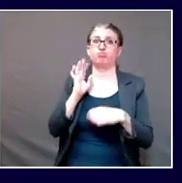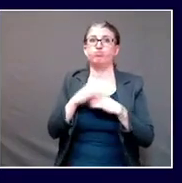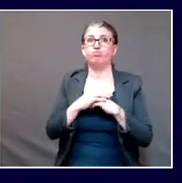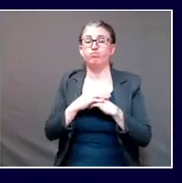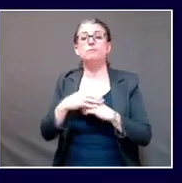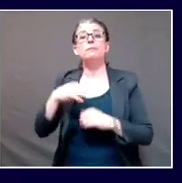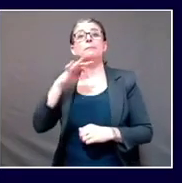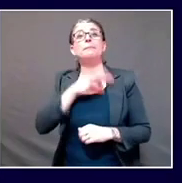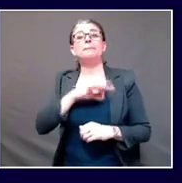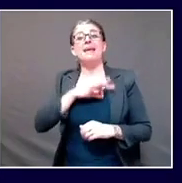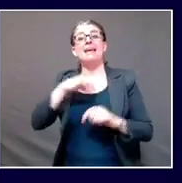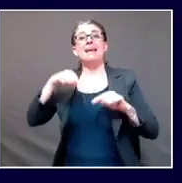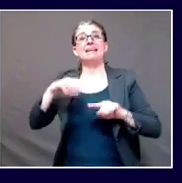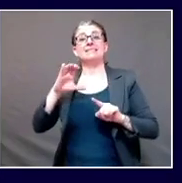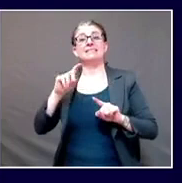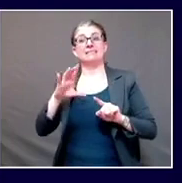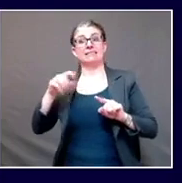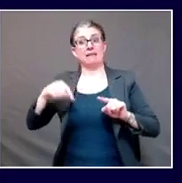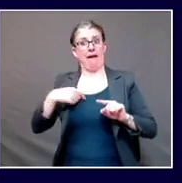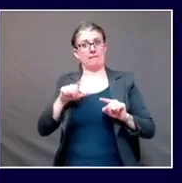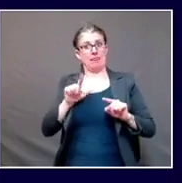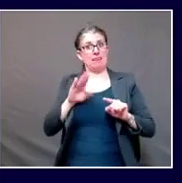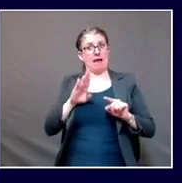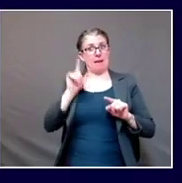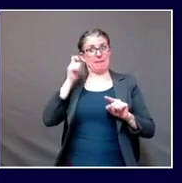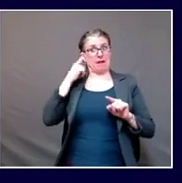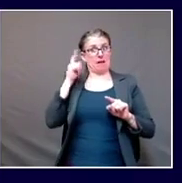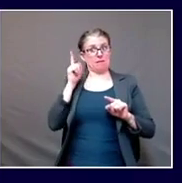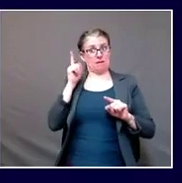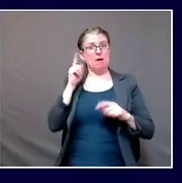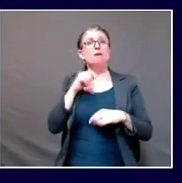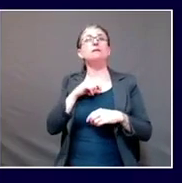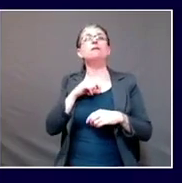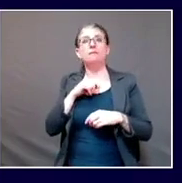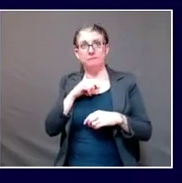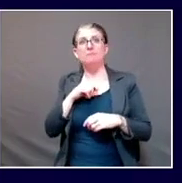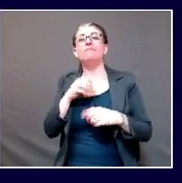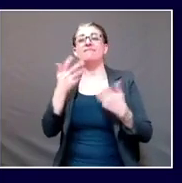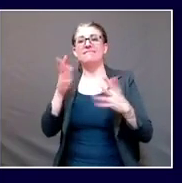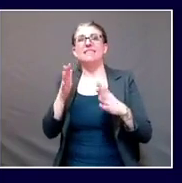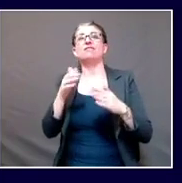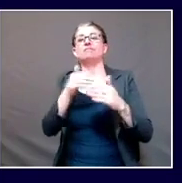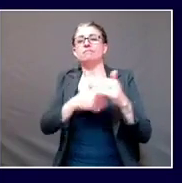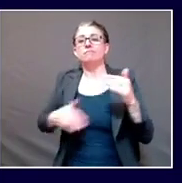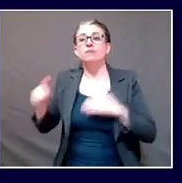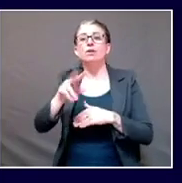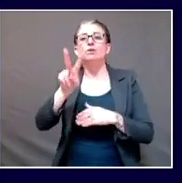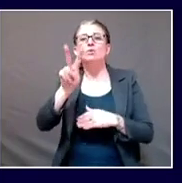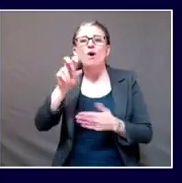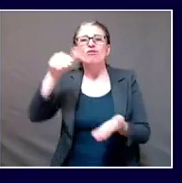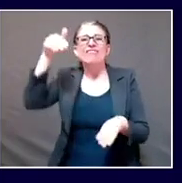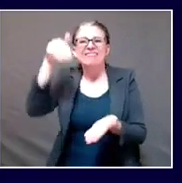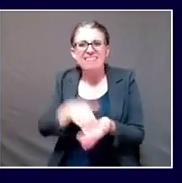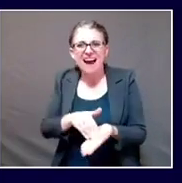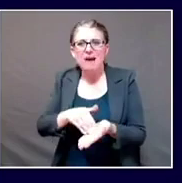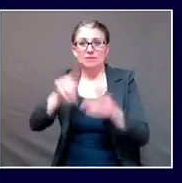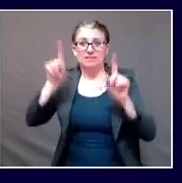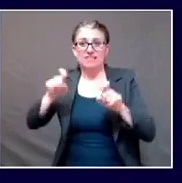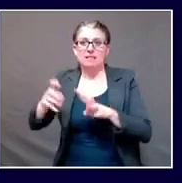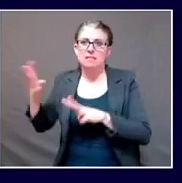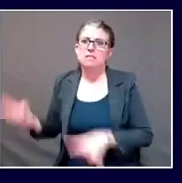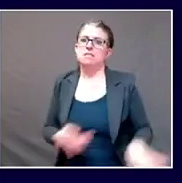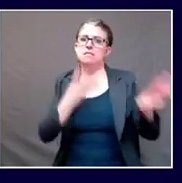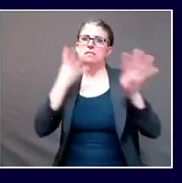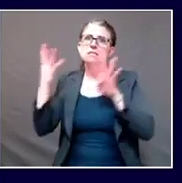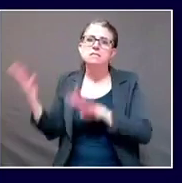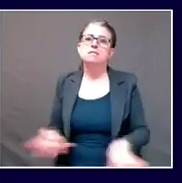,000 tests for COVID-19 alone just since the beginning of our activation. And finally, our